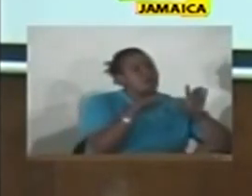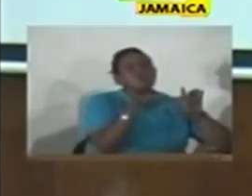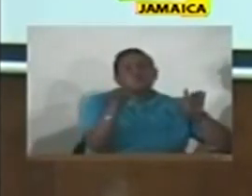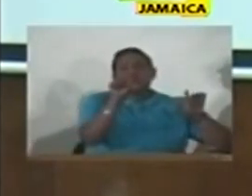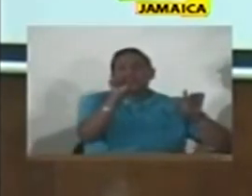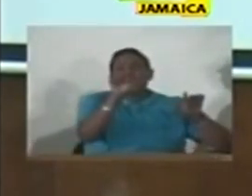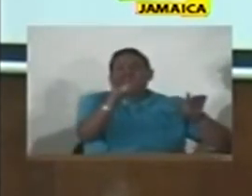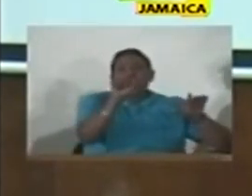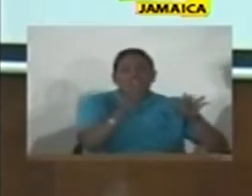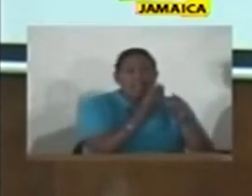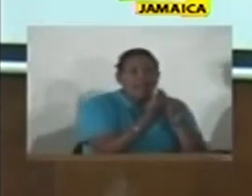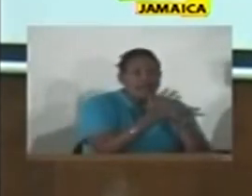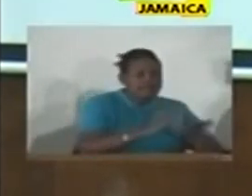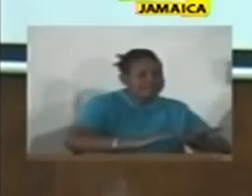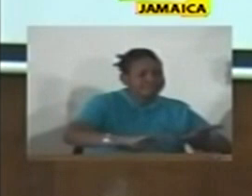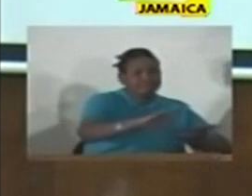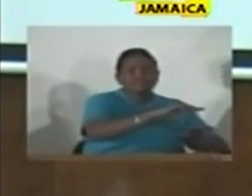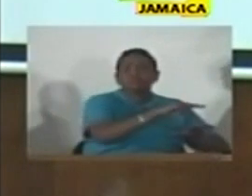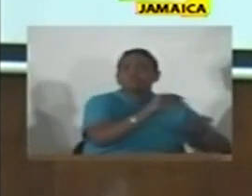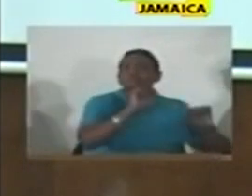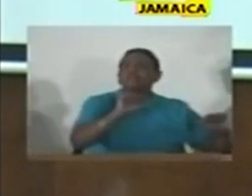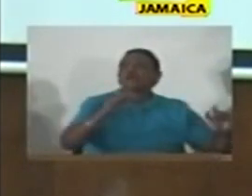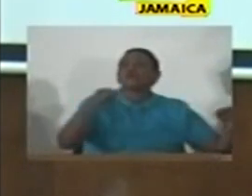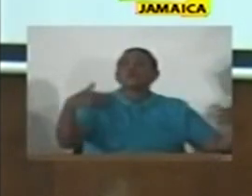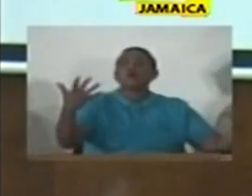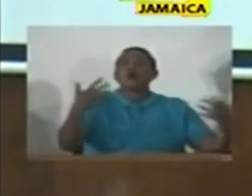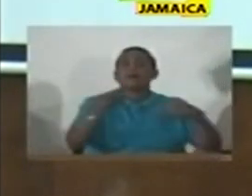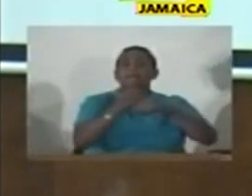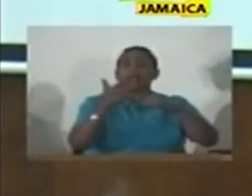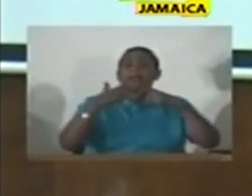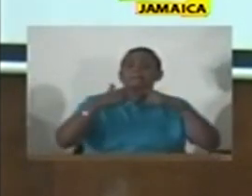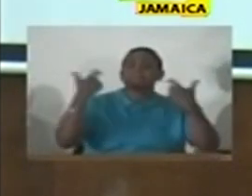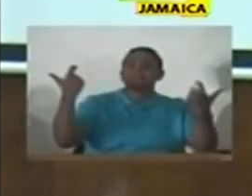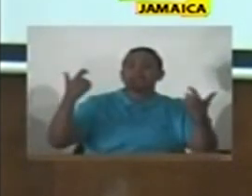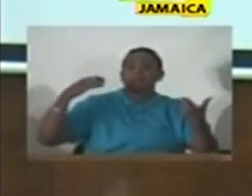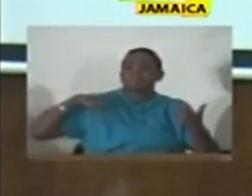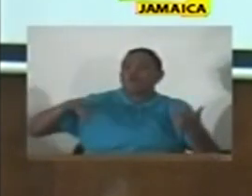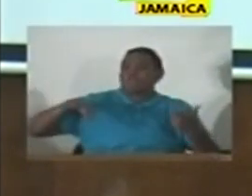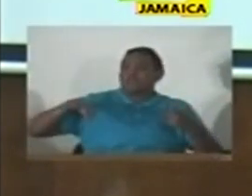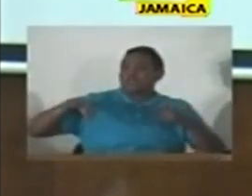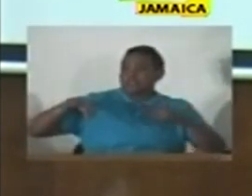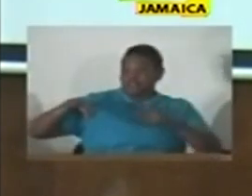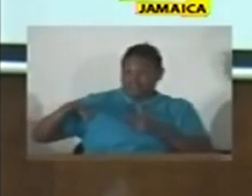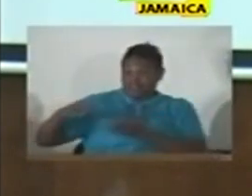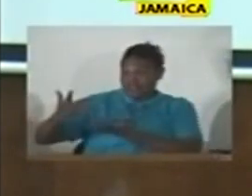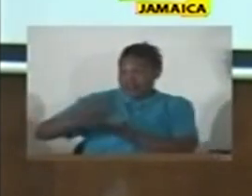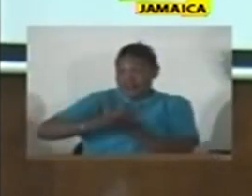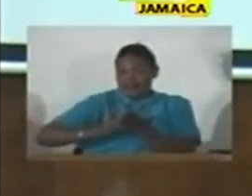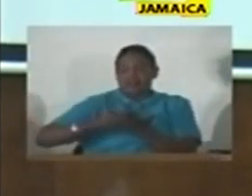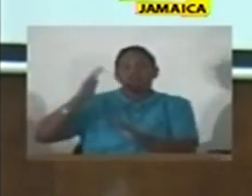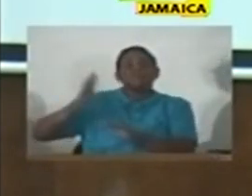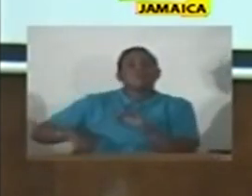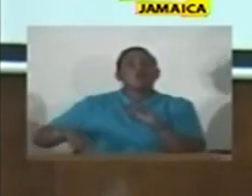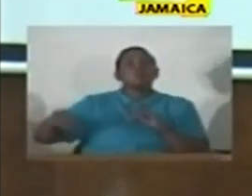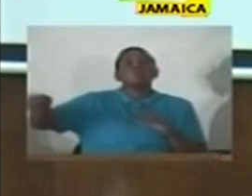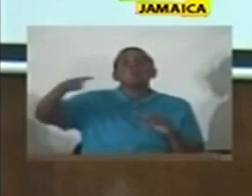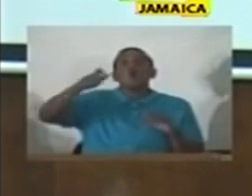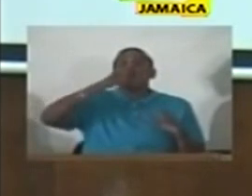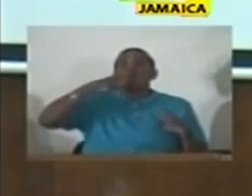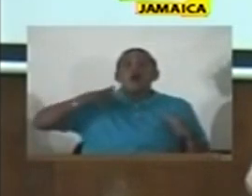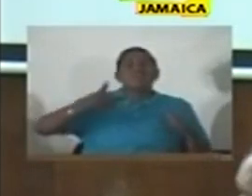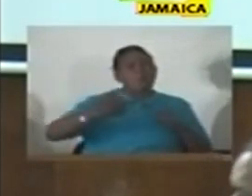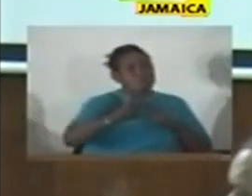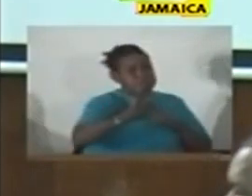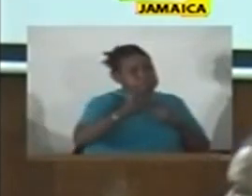acres, they are able to make a bigger profit than those persons who